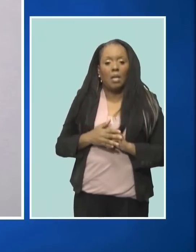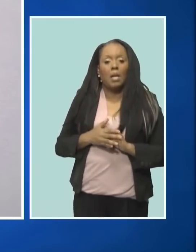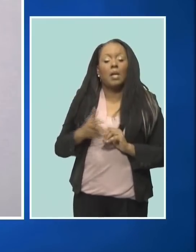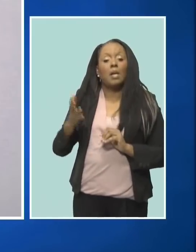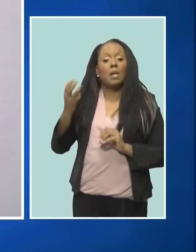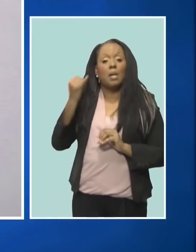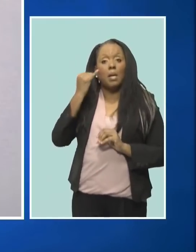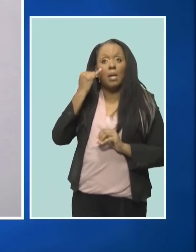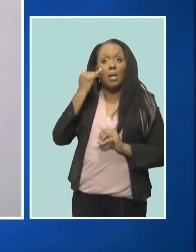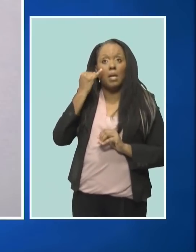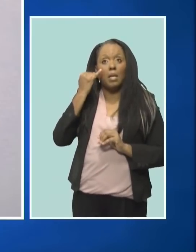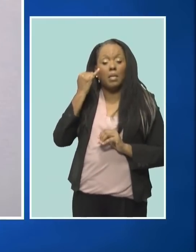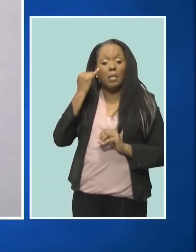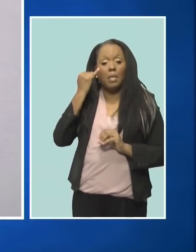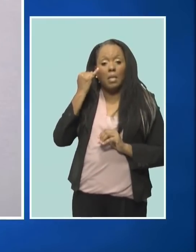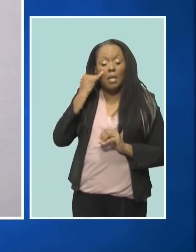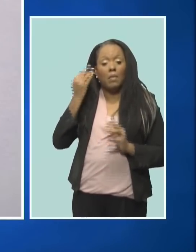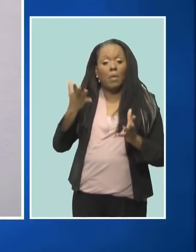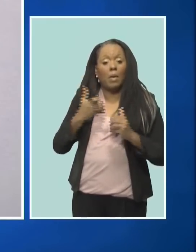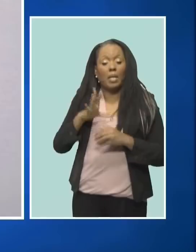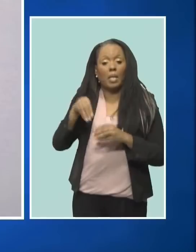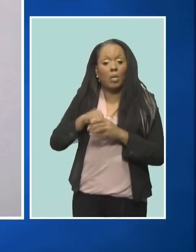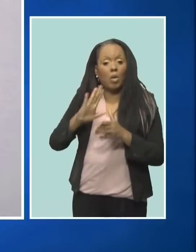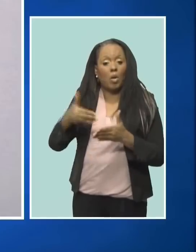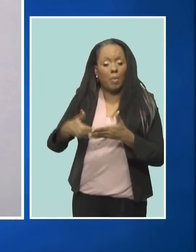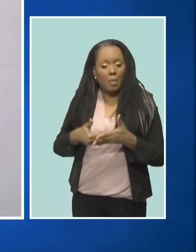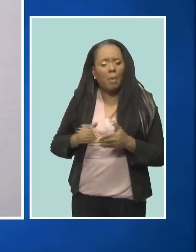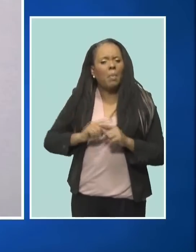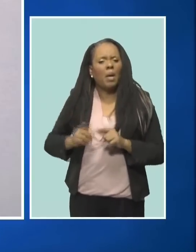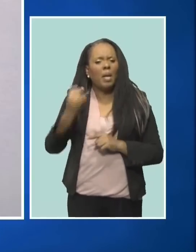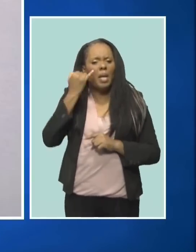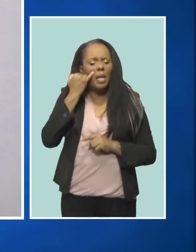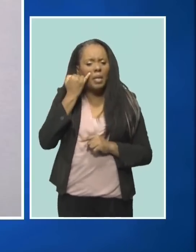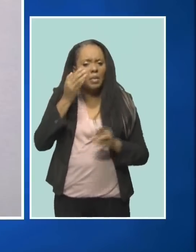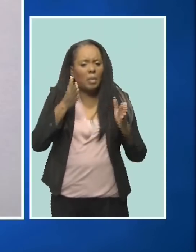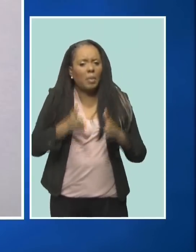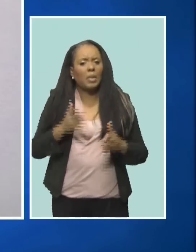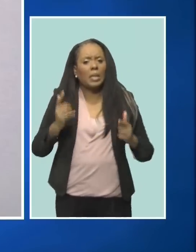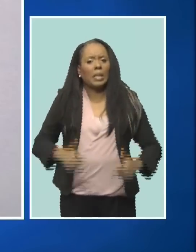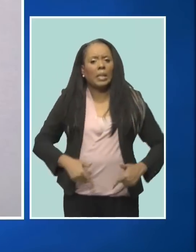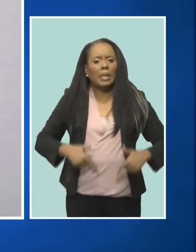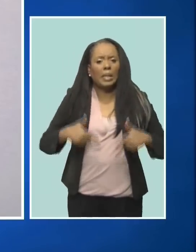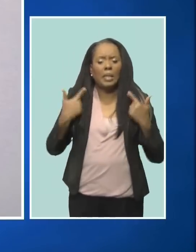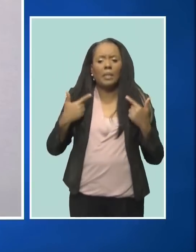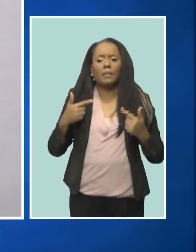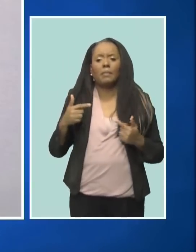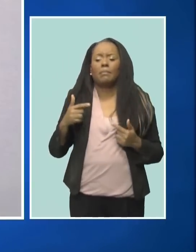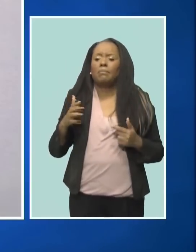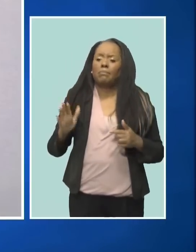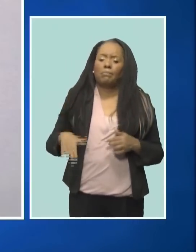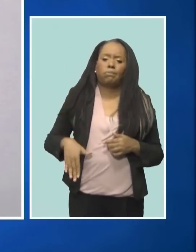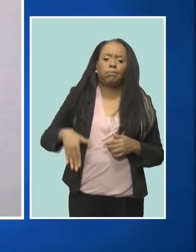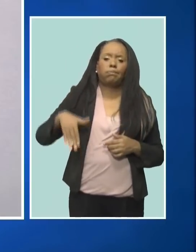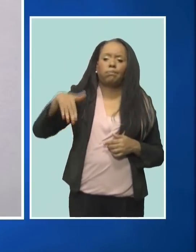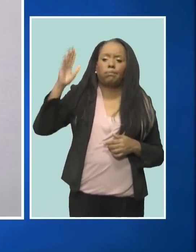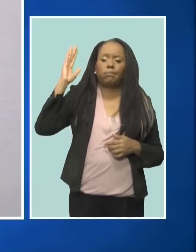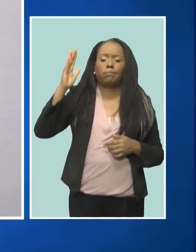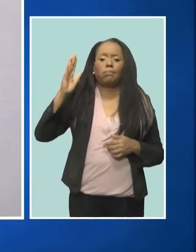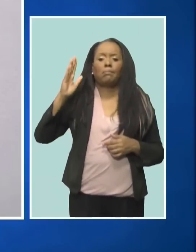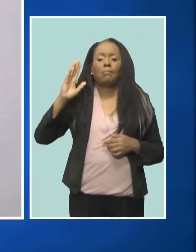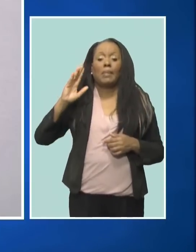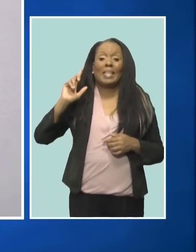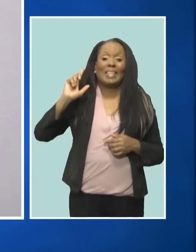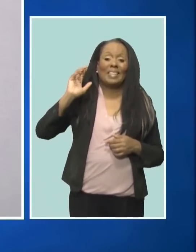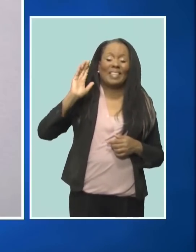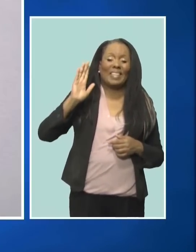They can come onto any medical insurance plan at that point. Obviously, if somebody has lived their life and developed a disability, and that disability now